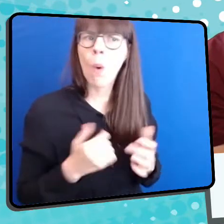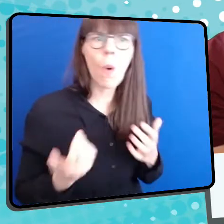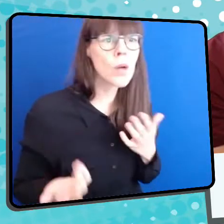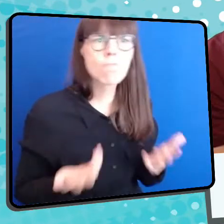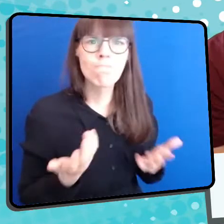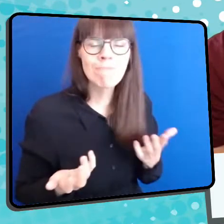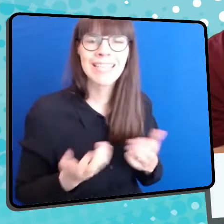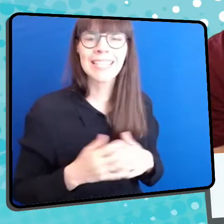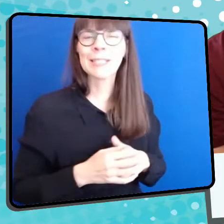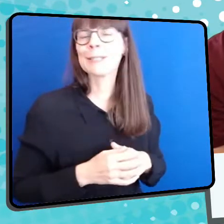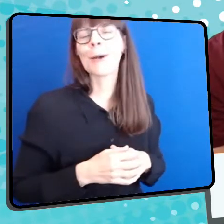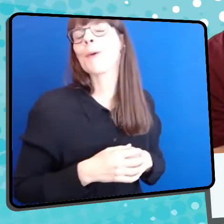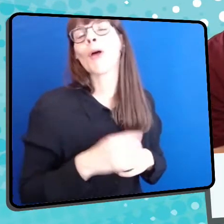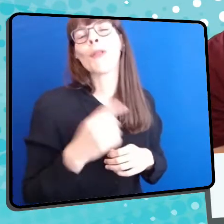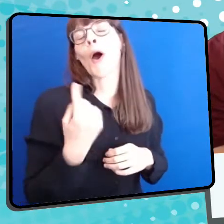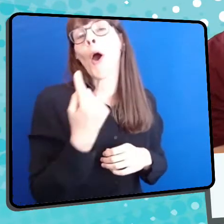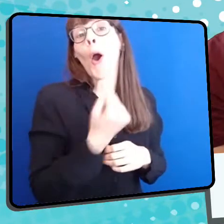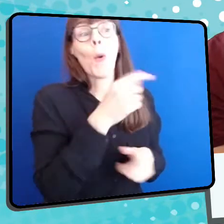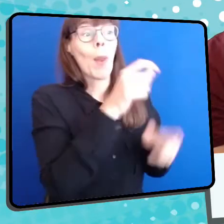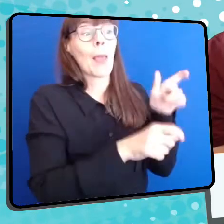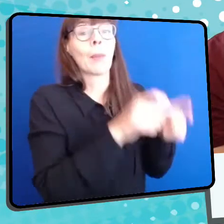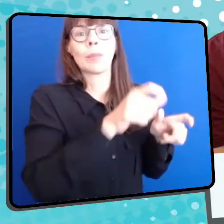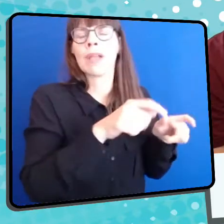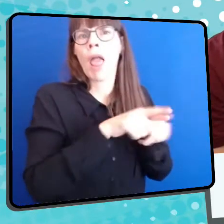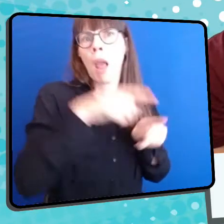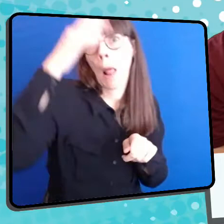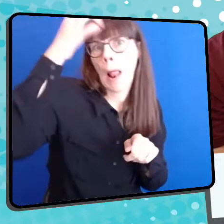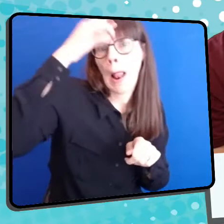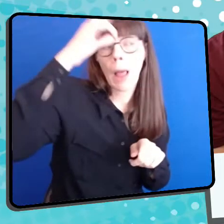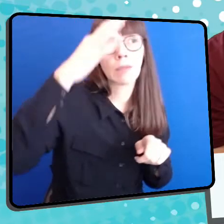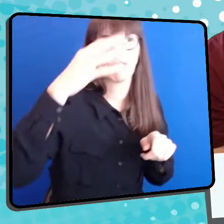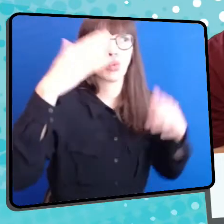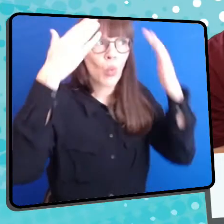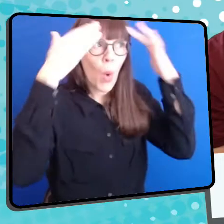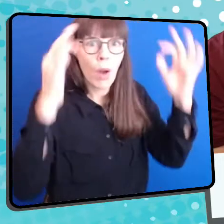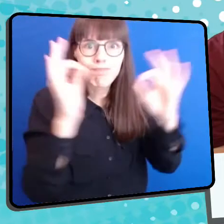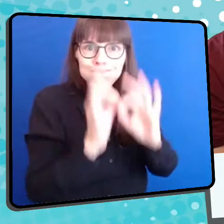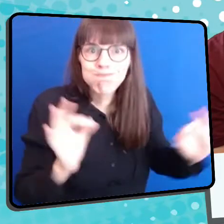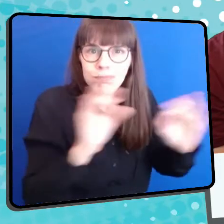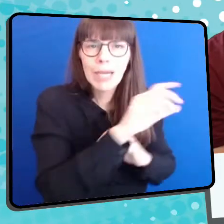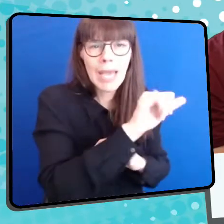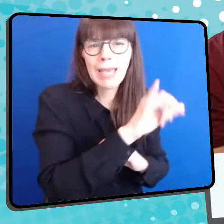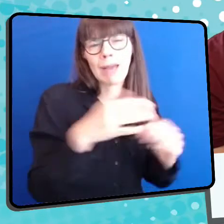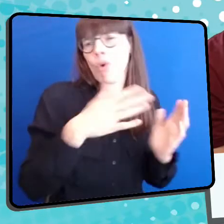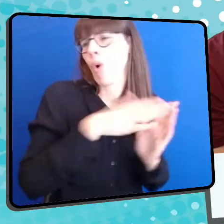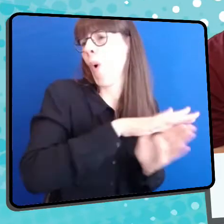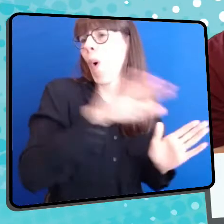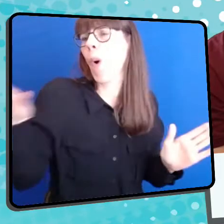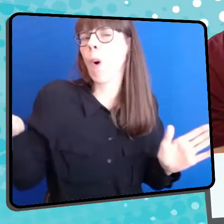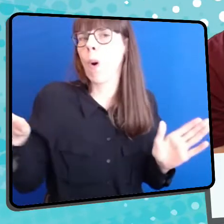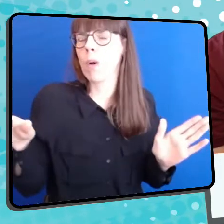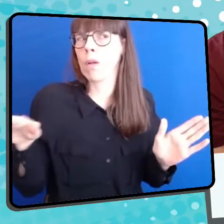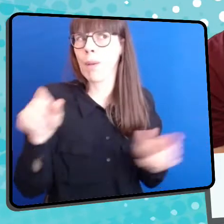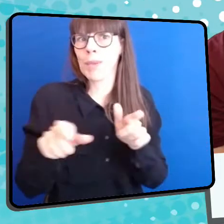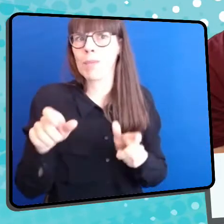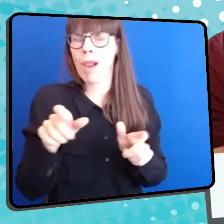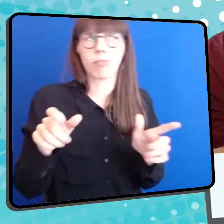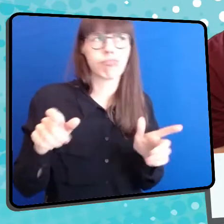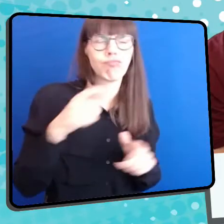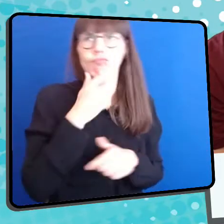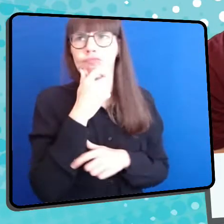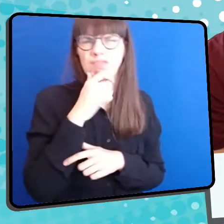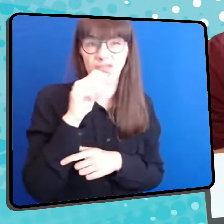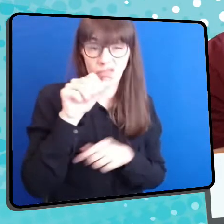just customers who've never necessarily done AI work. It is kind of everywhere, and it is up to us to kind of help spread that word.